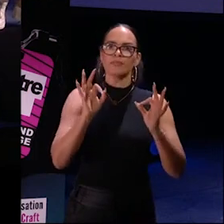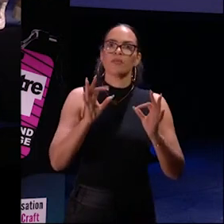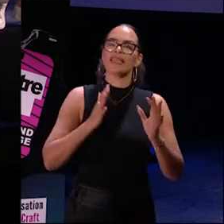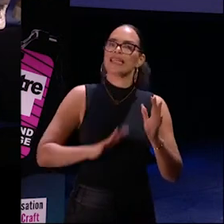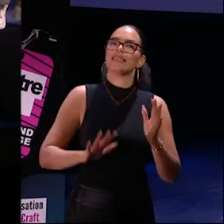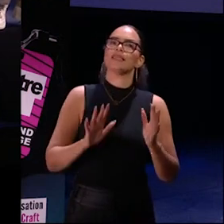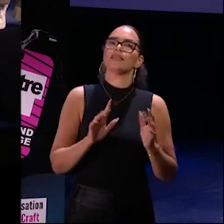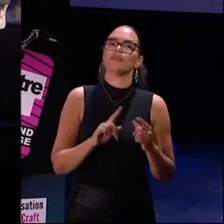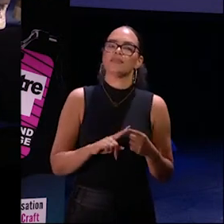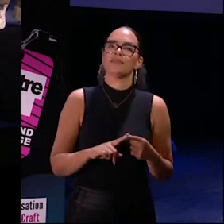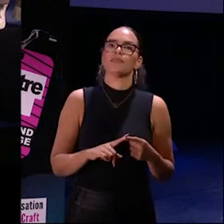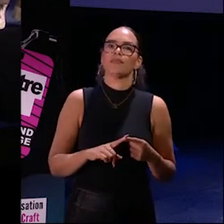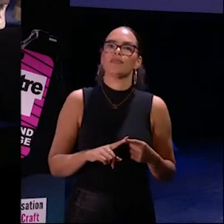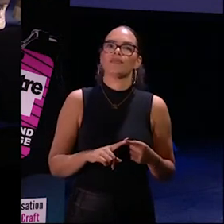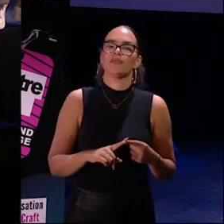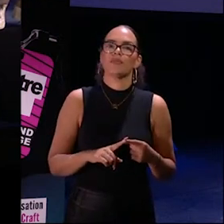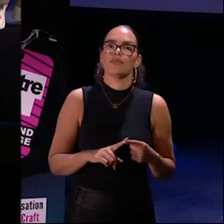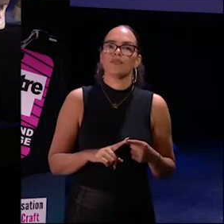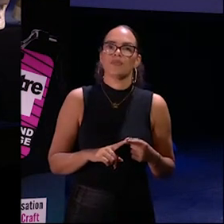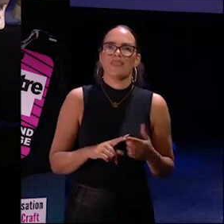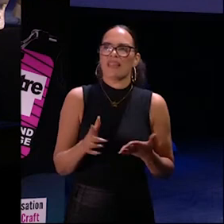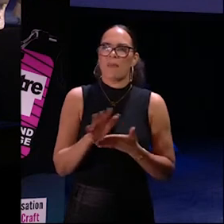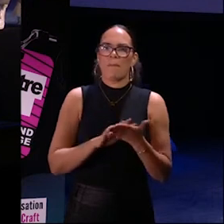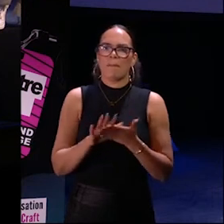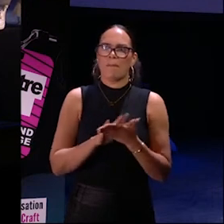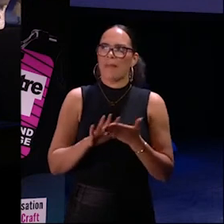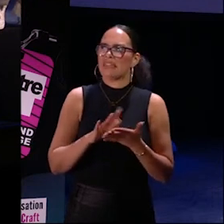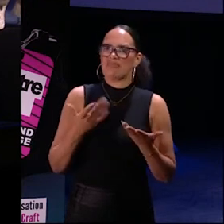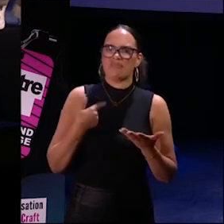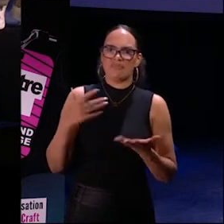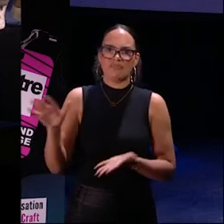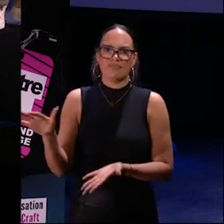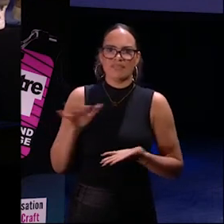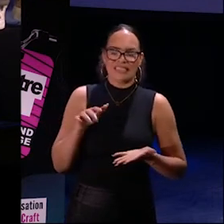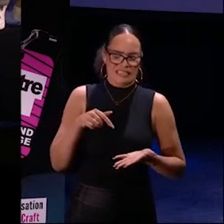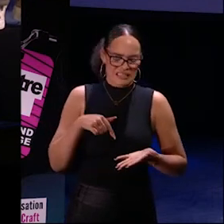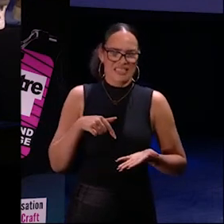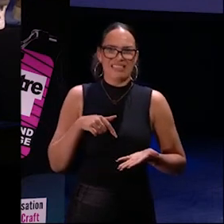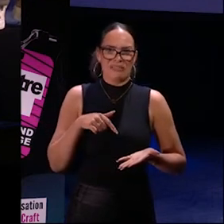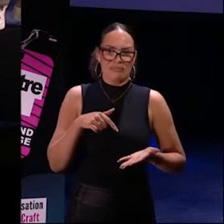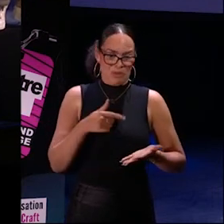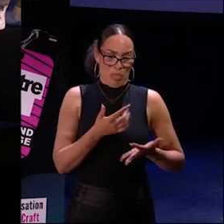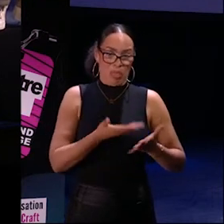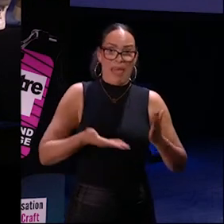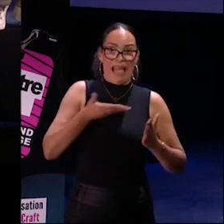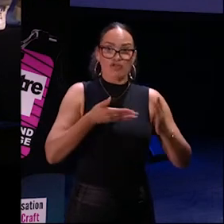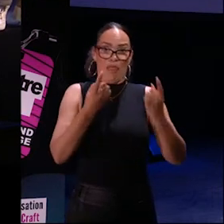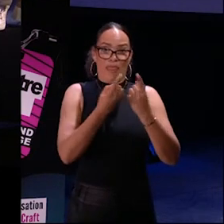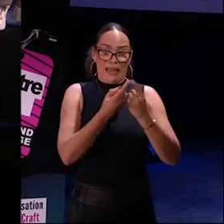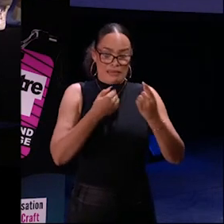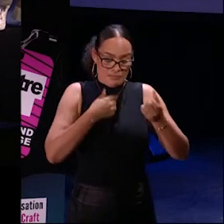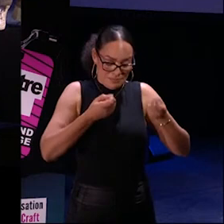precisely so that you can, you're not sort of getting something that's far bigger or far more fancy and does loads of extra stuff that you just don't need out